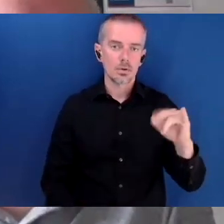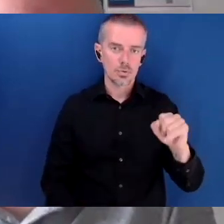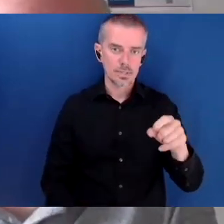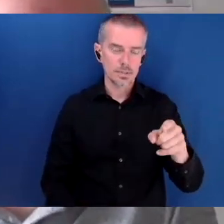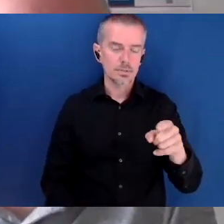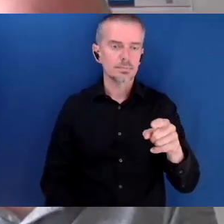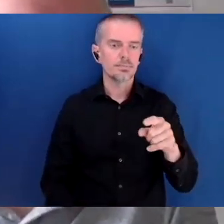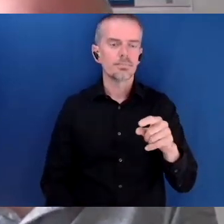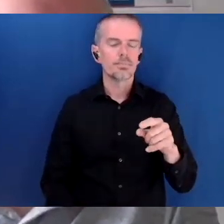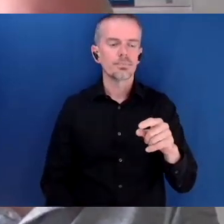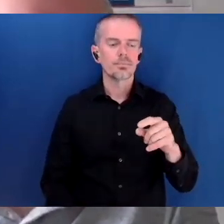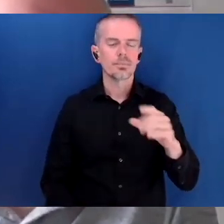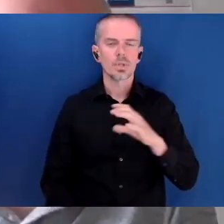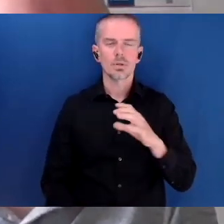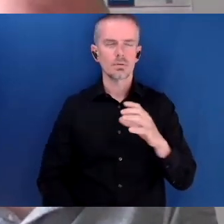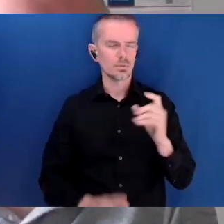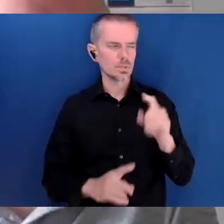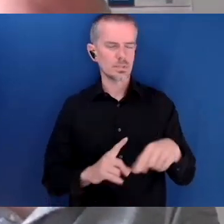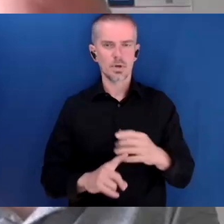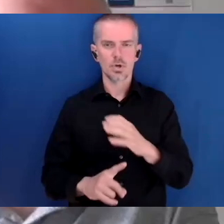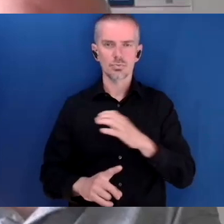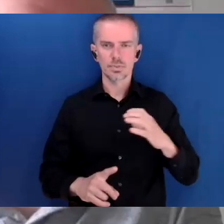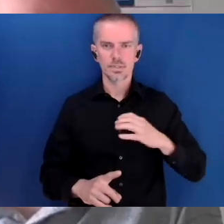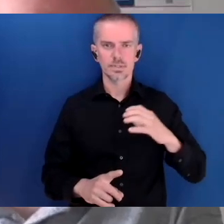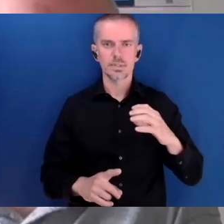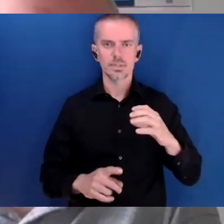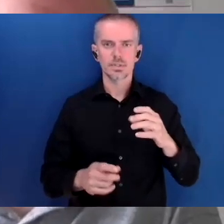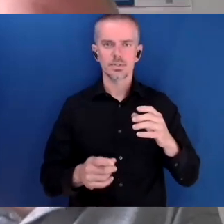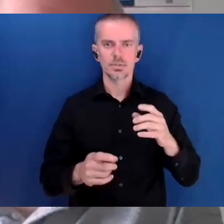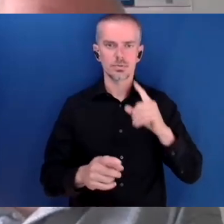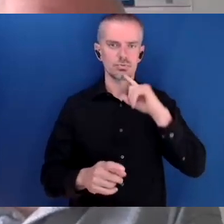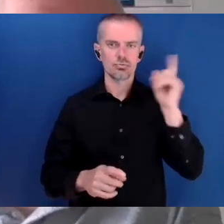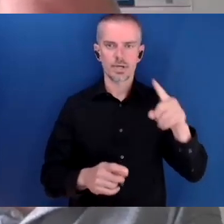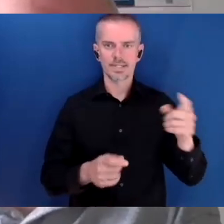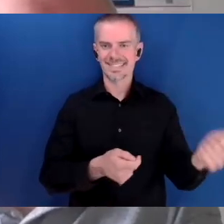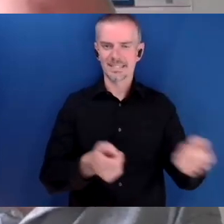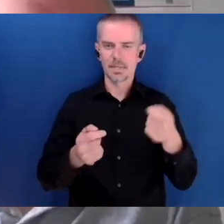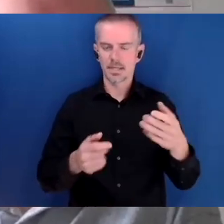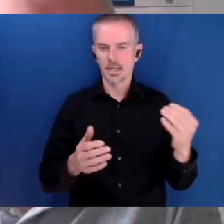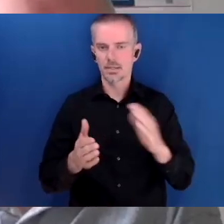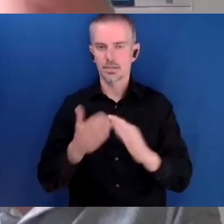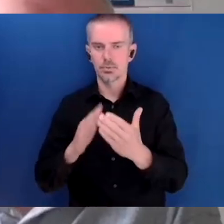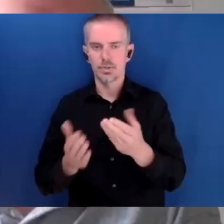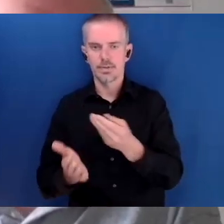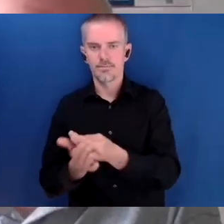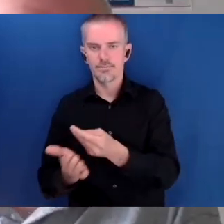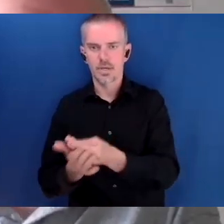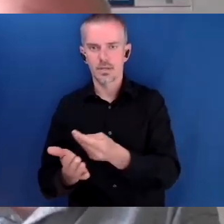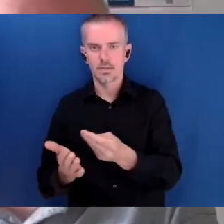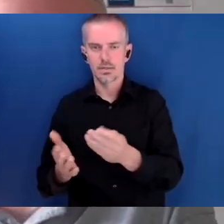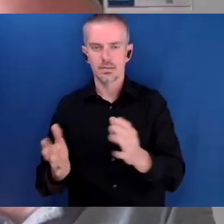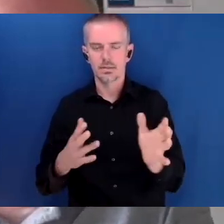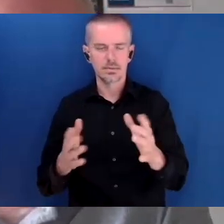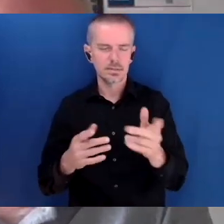congressionally directed spending and community project funding as other funding streams. Could